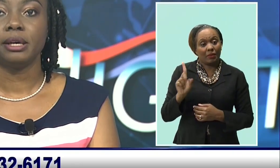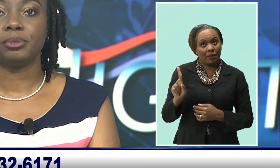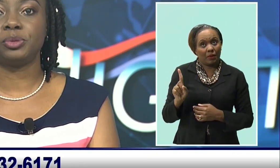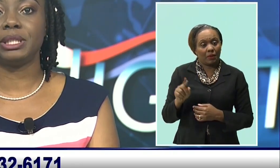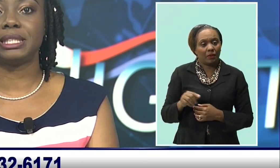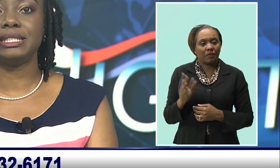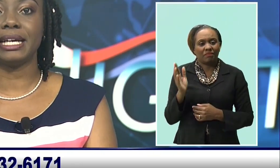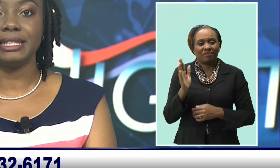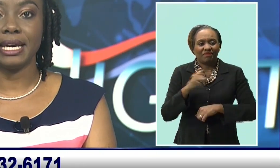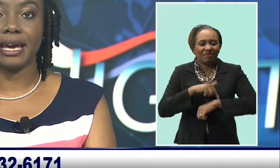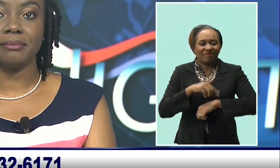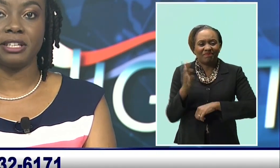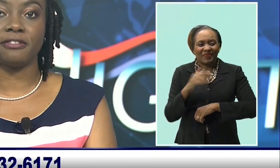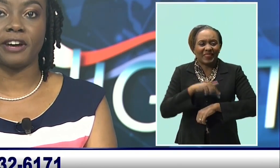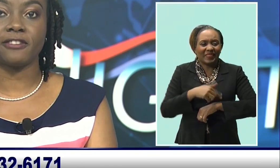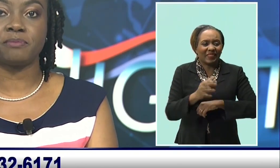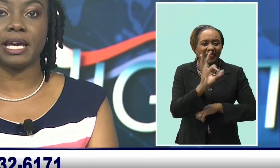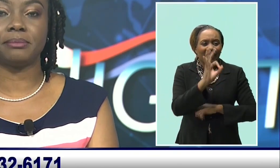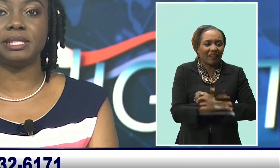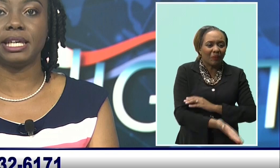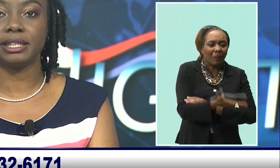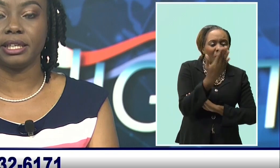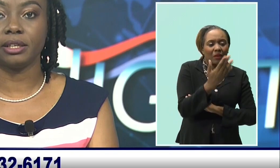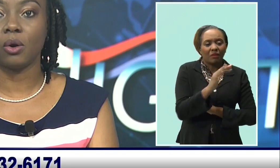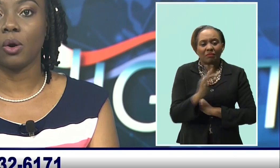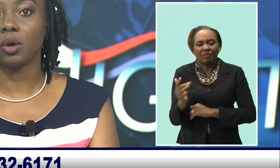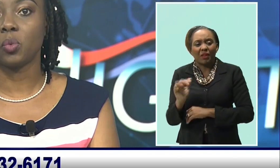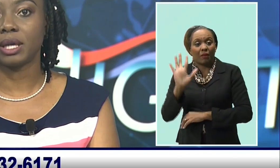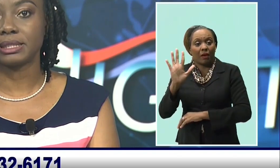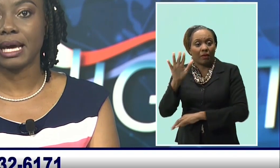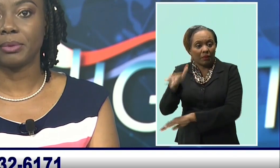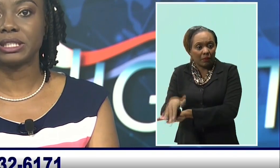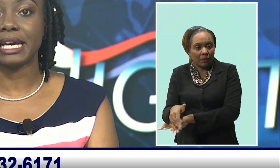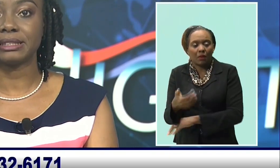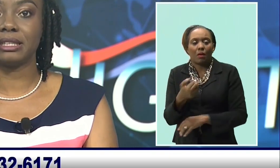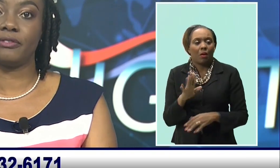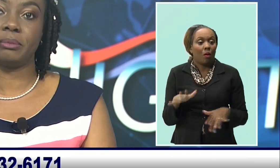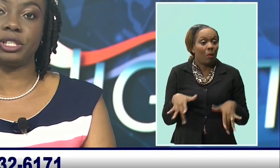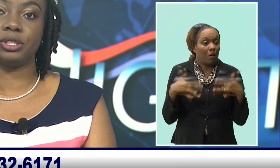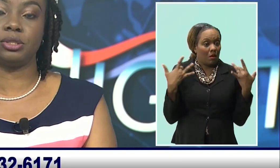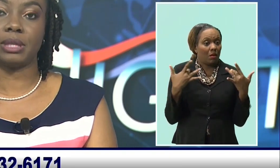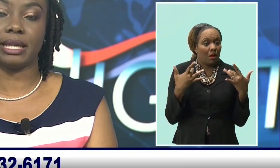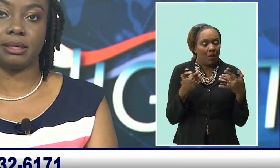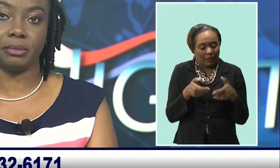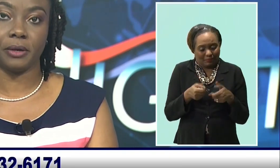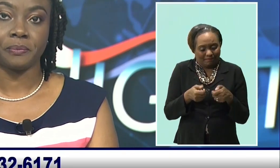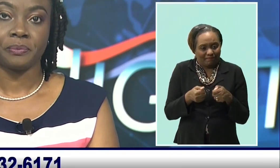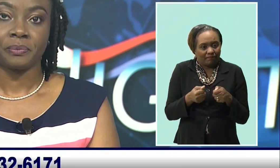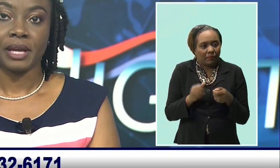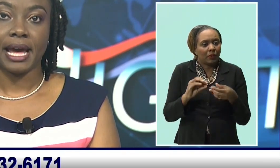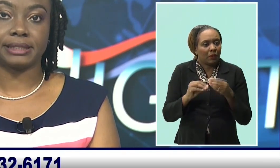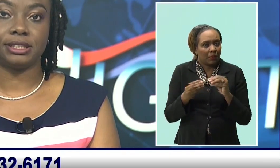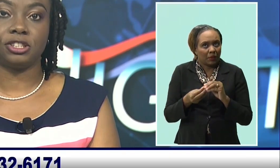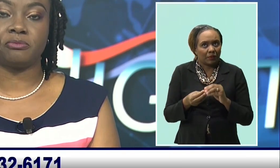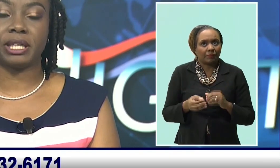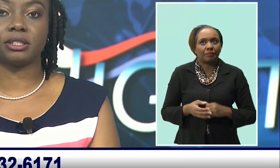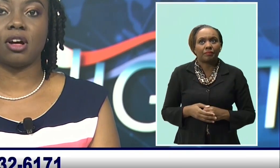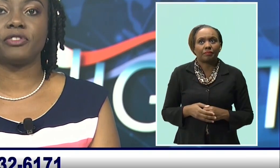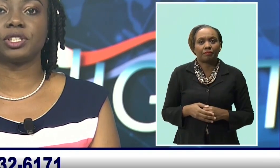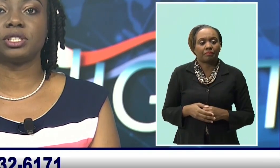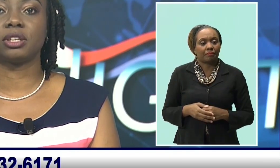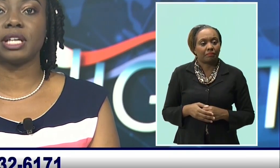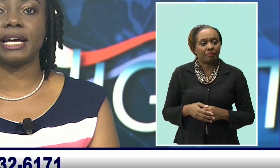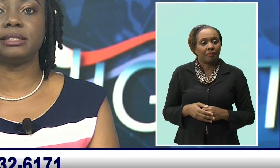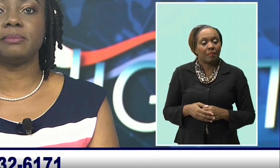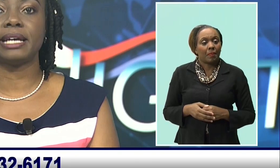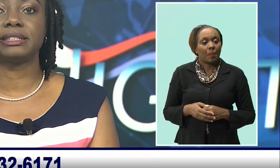832-6171 between 9 a.m. and 5 p.m. daily, or WhatsApp or text the information to that number. Acting Chief Medical